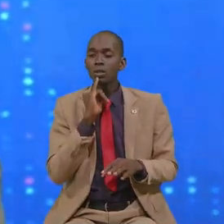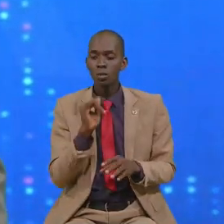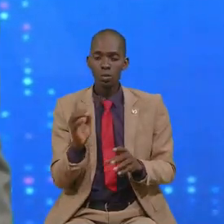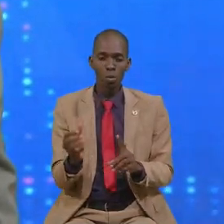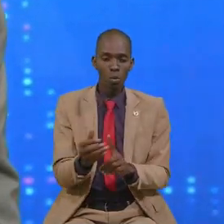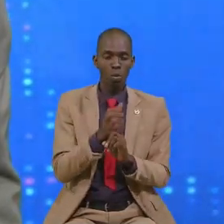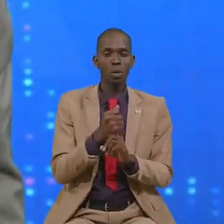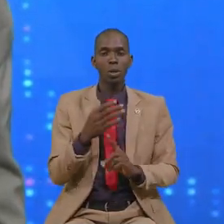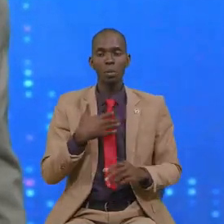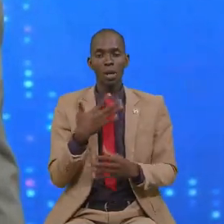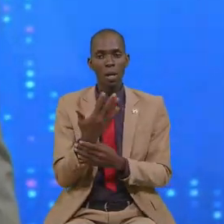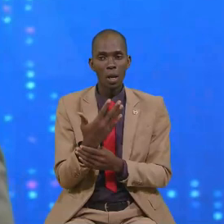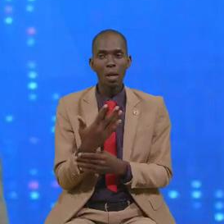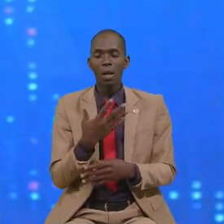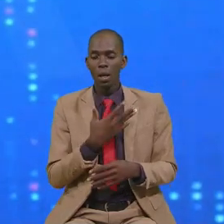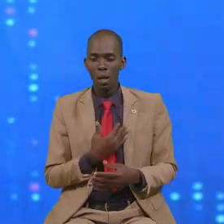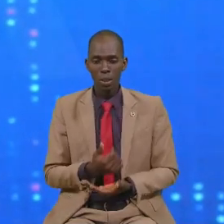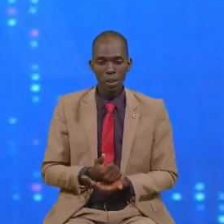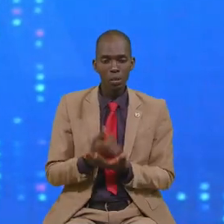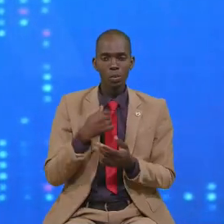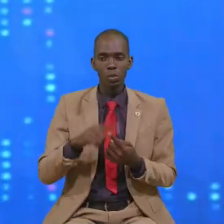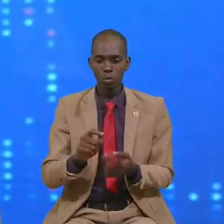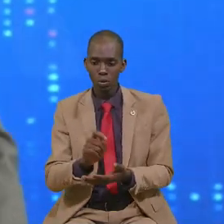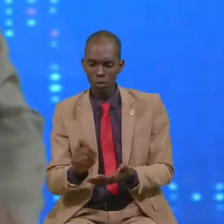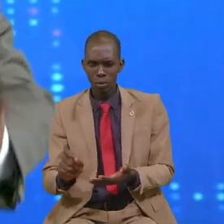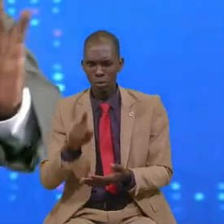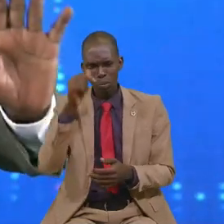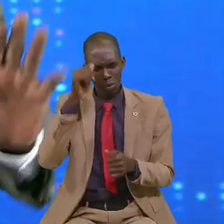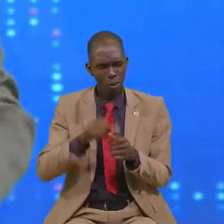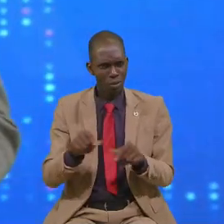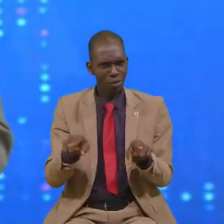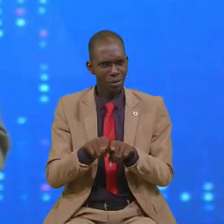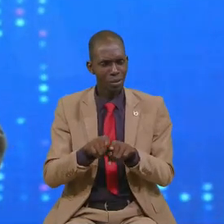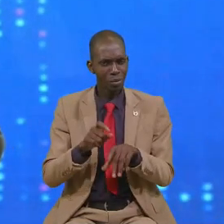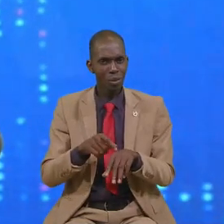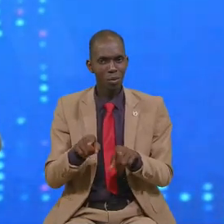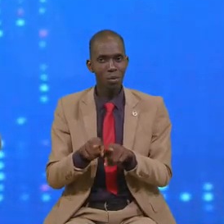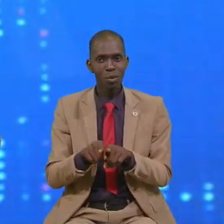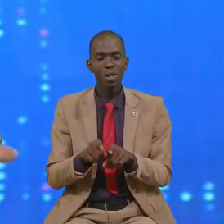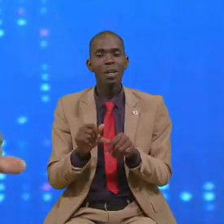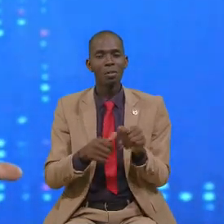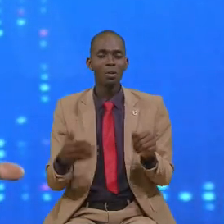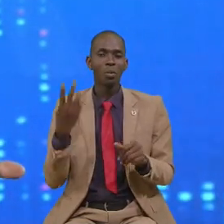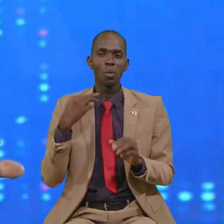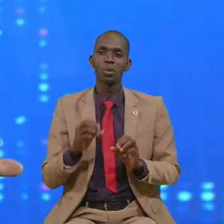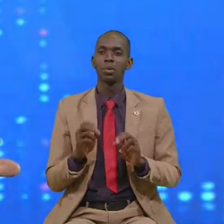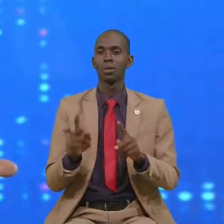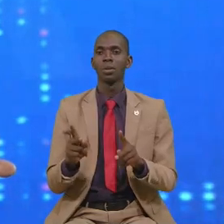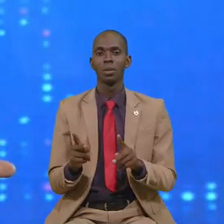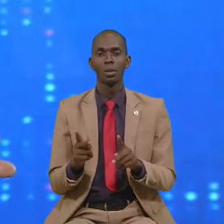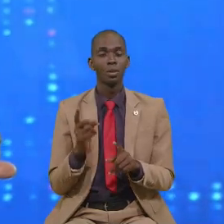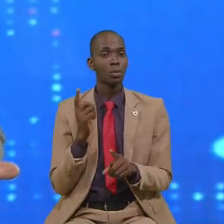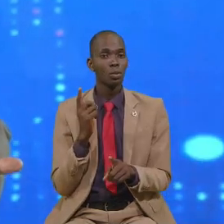and doing writing those things, you remember? Everything was all right. All of a